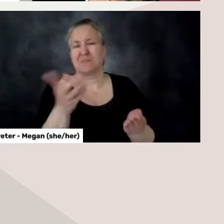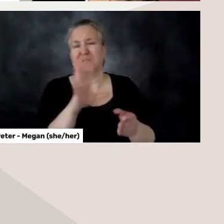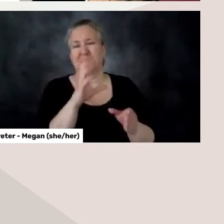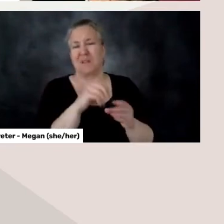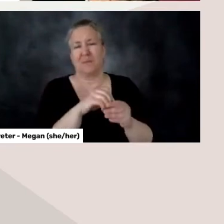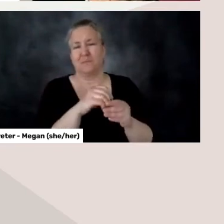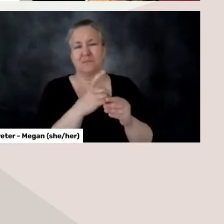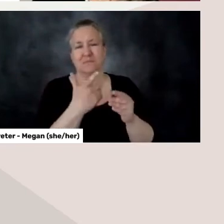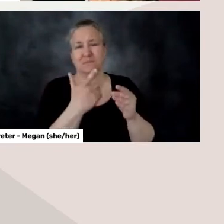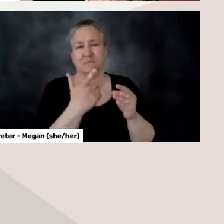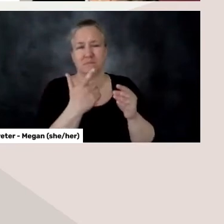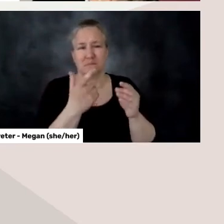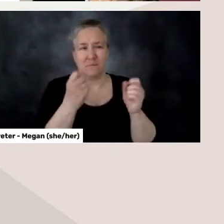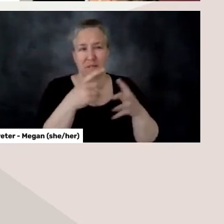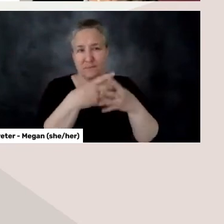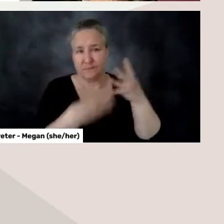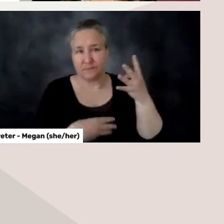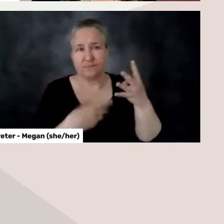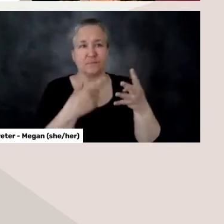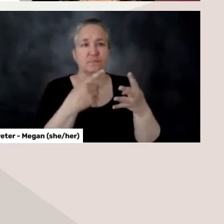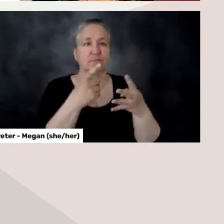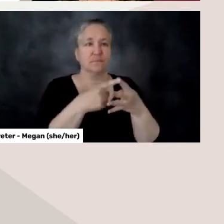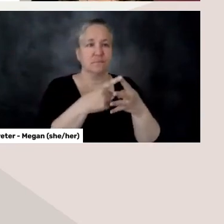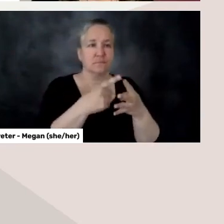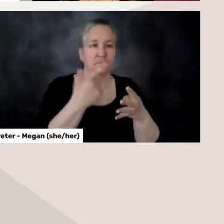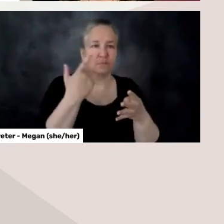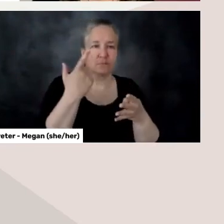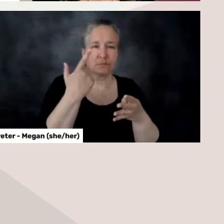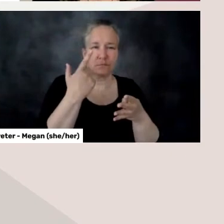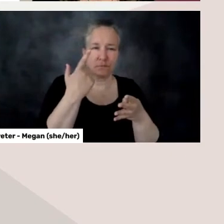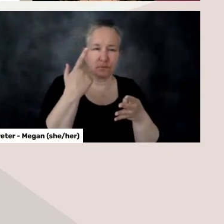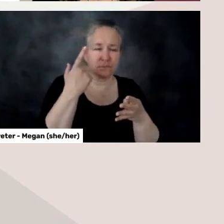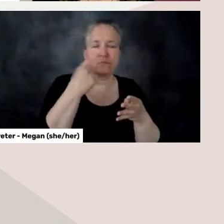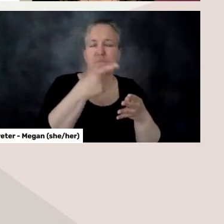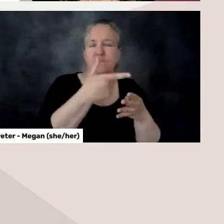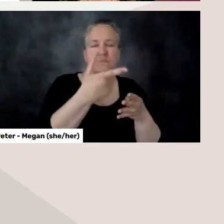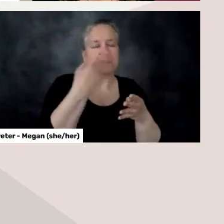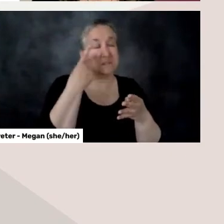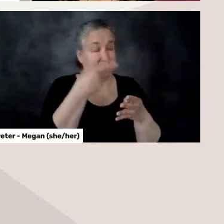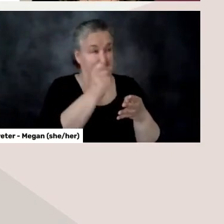and circle the ones that they think are worth participating in.